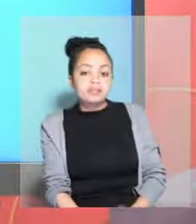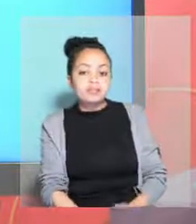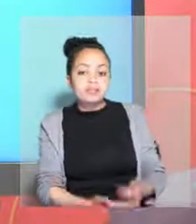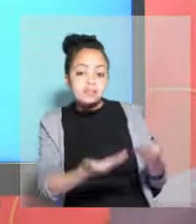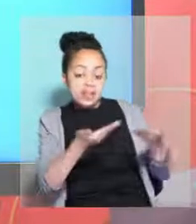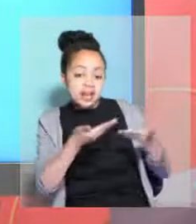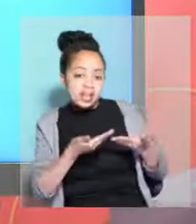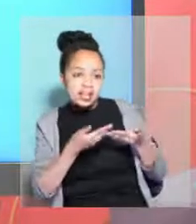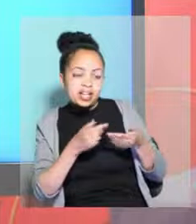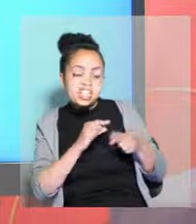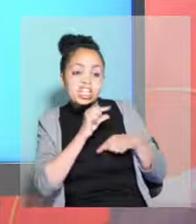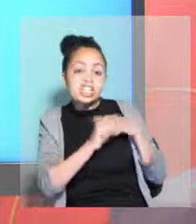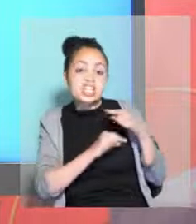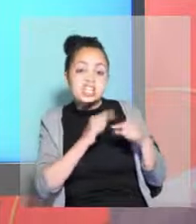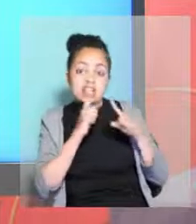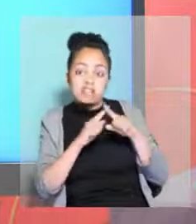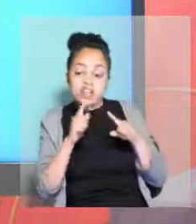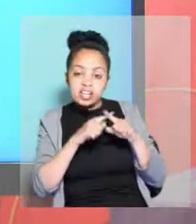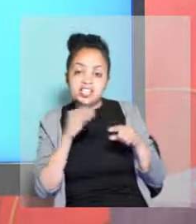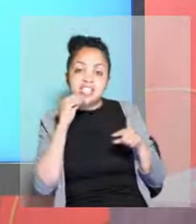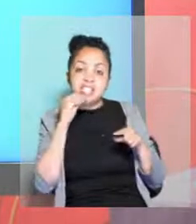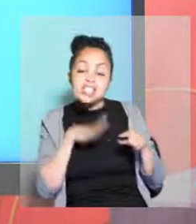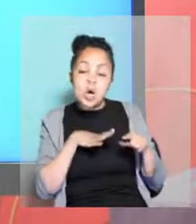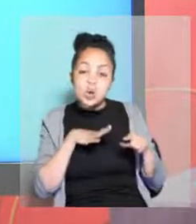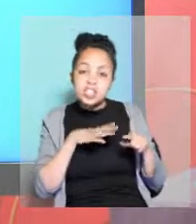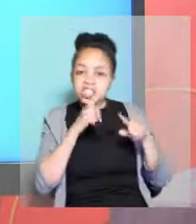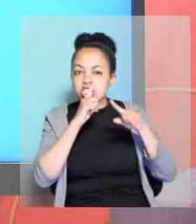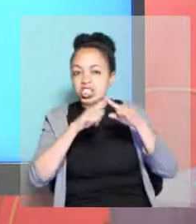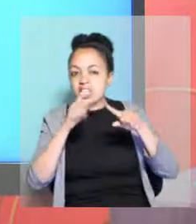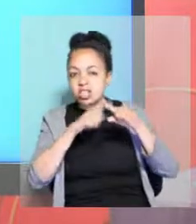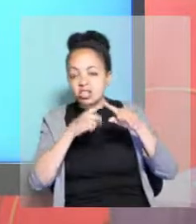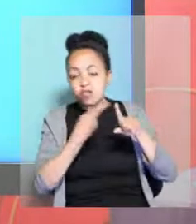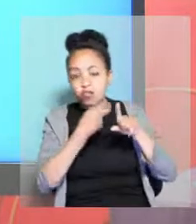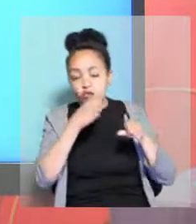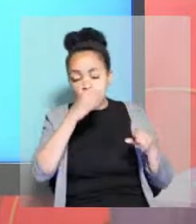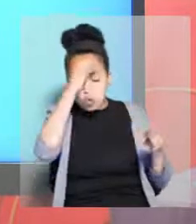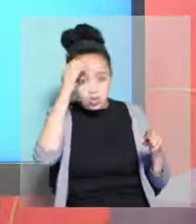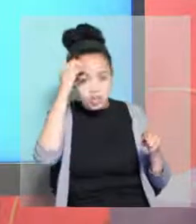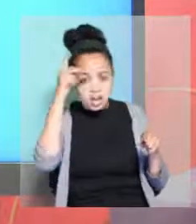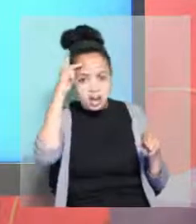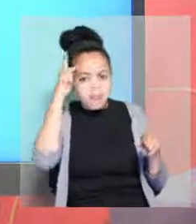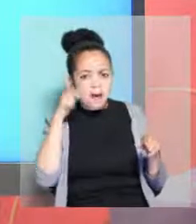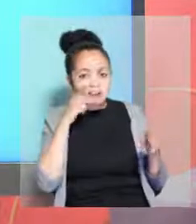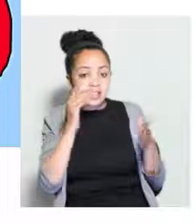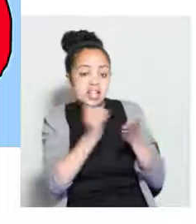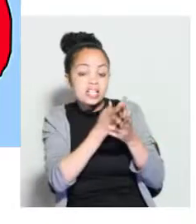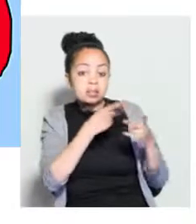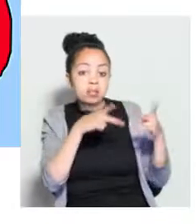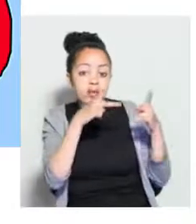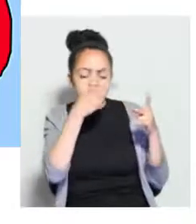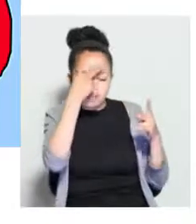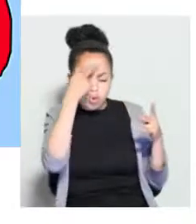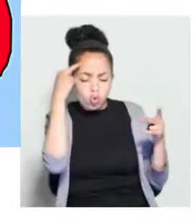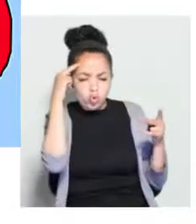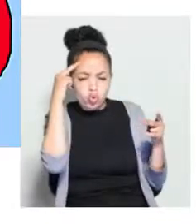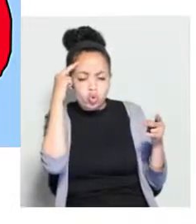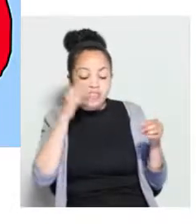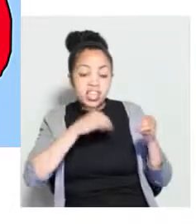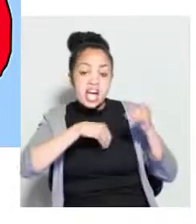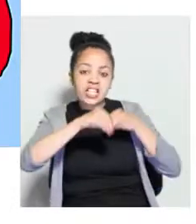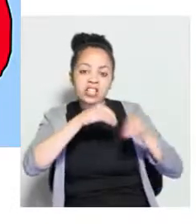Bringing to that of genetic variation or daughter genetic variation from the original parent cell can be takes place because of